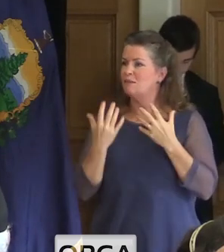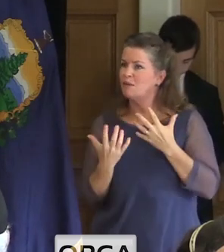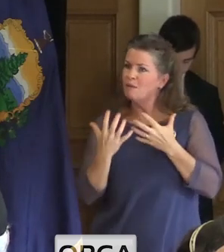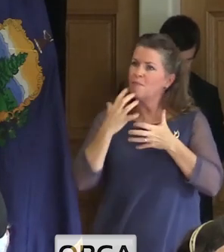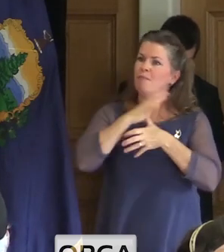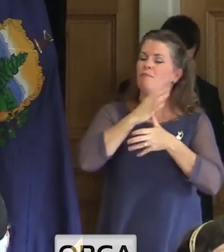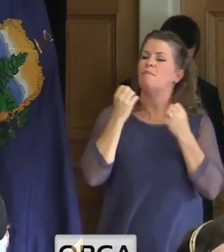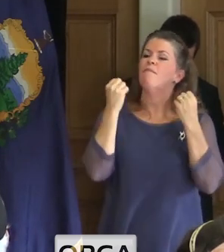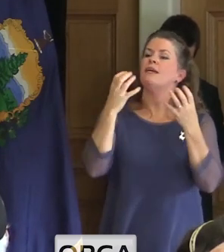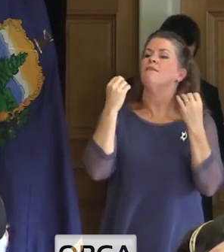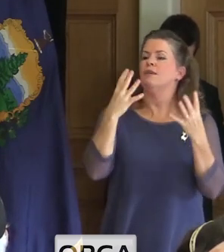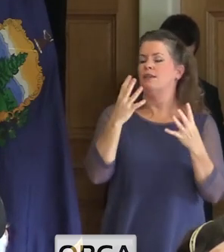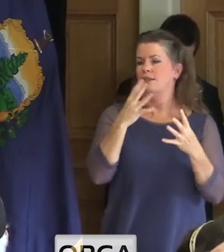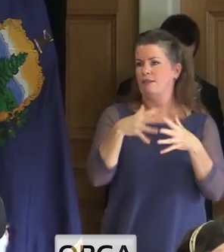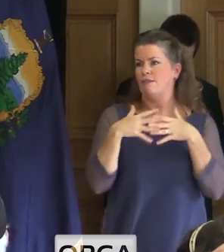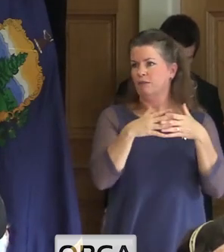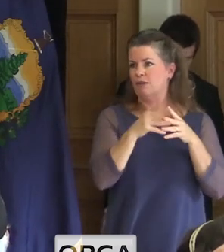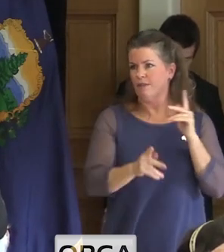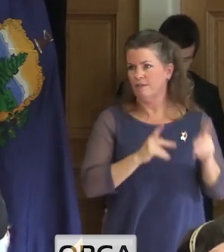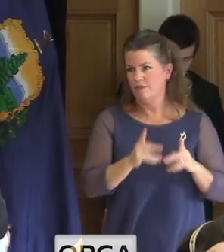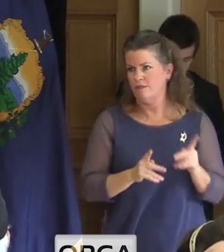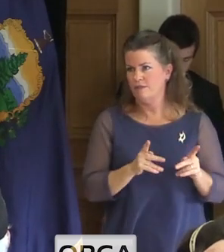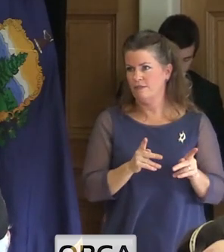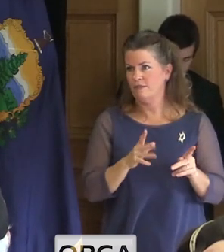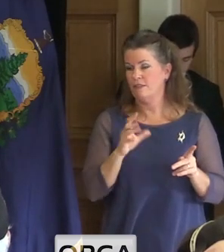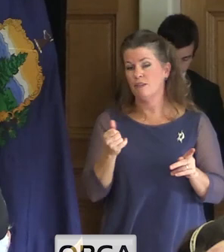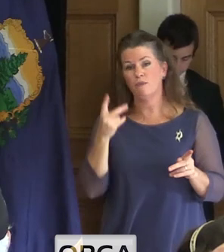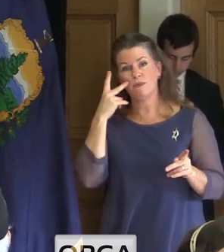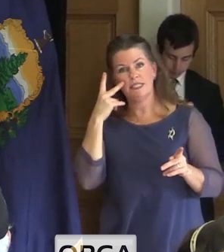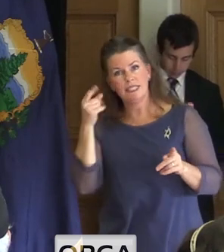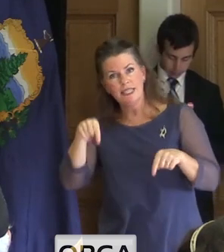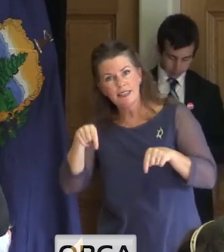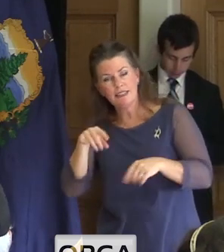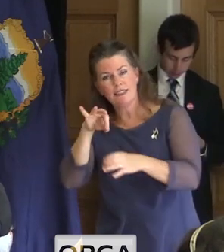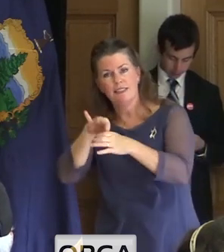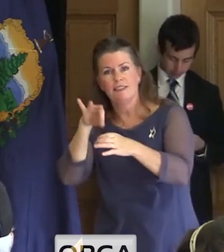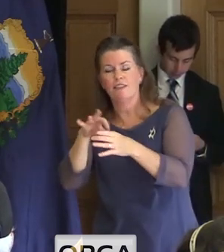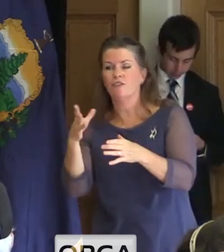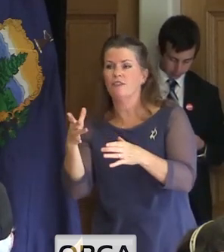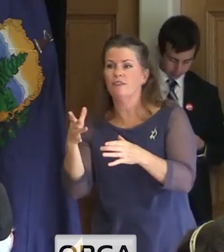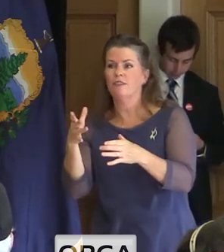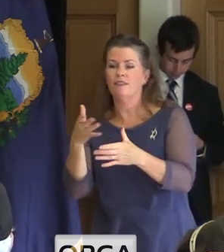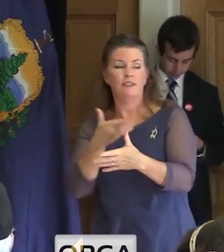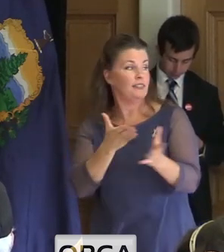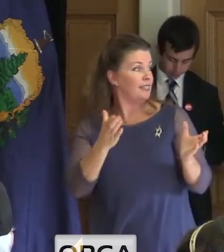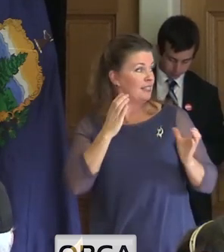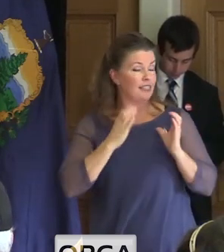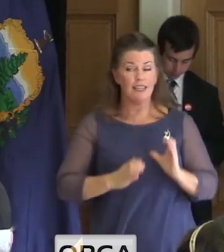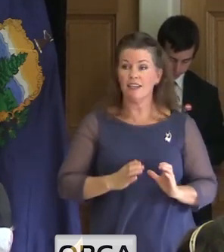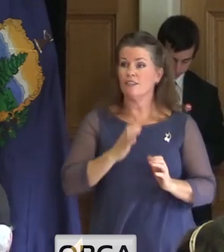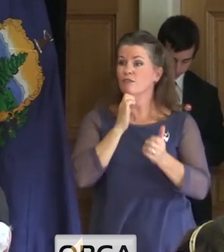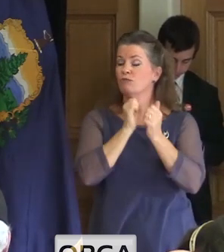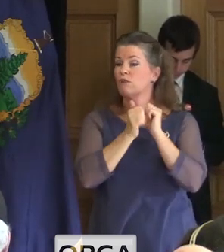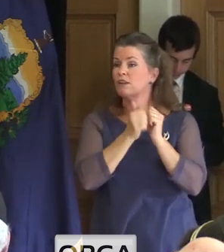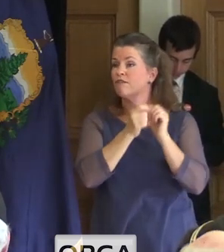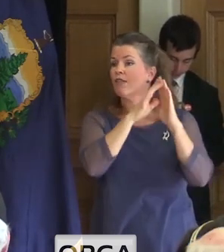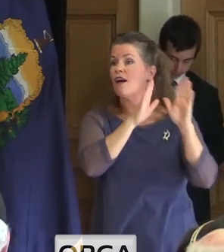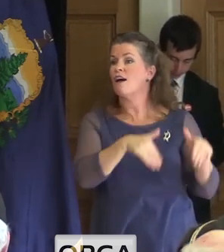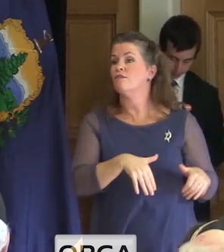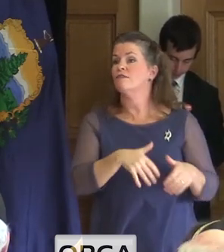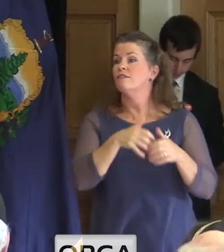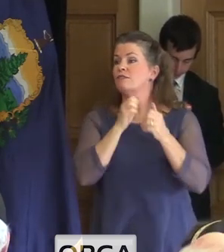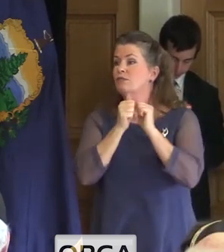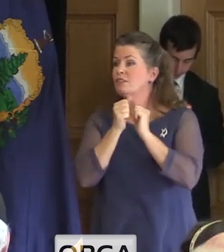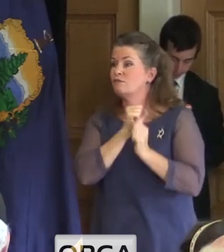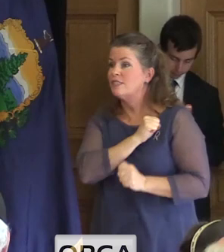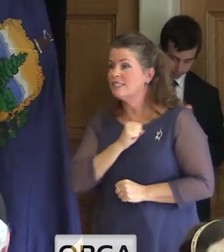the American people. And what we are seeing in this election are candidates running for the House, running for